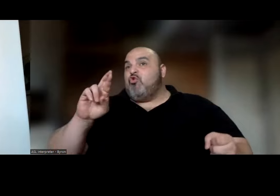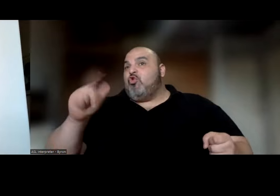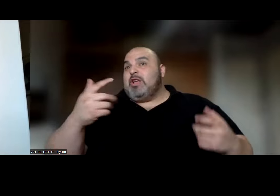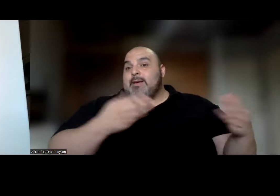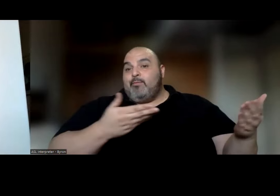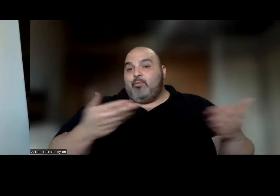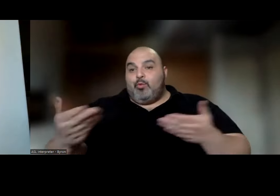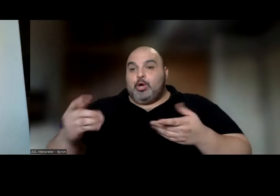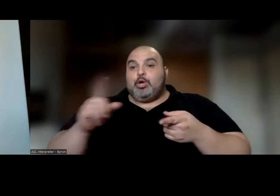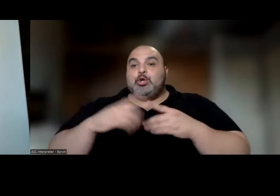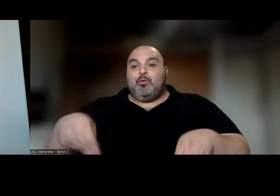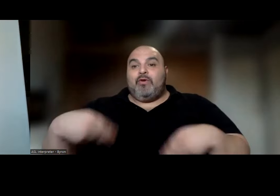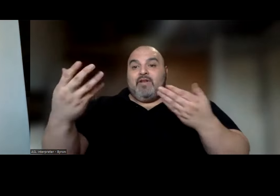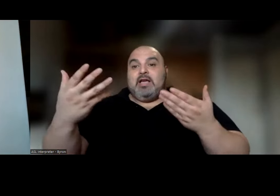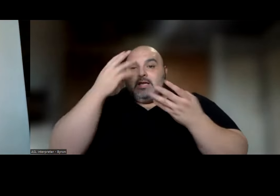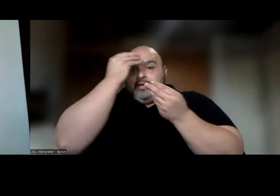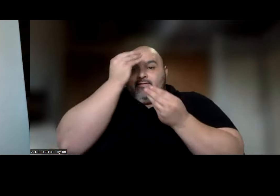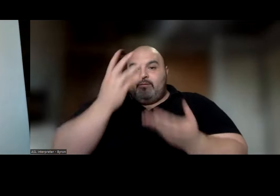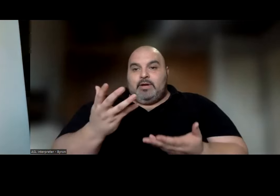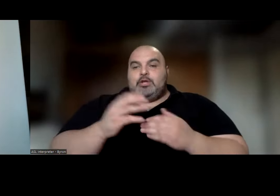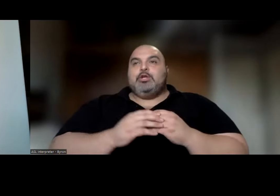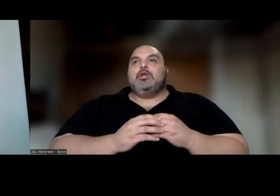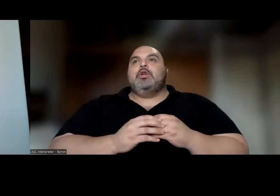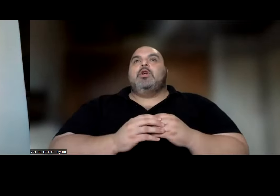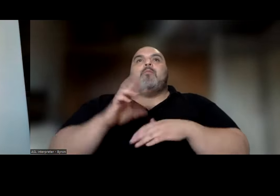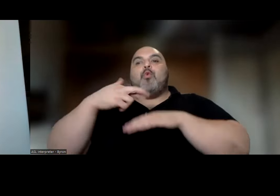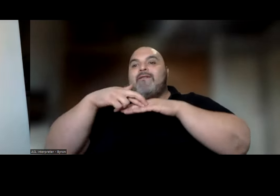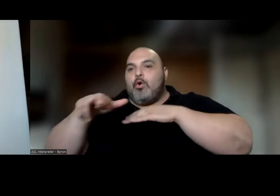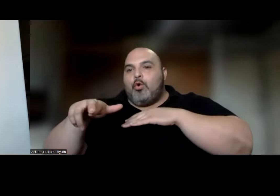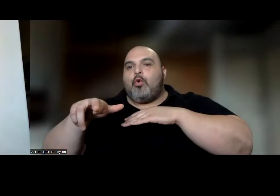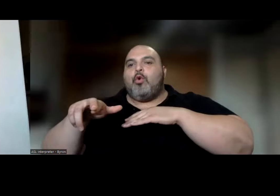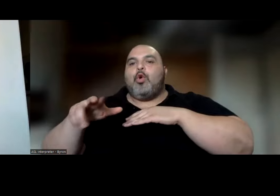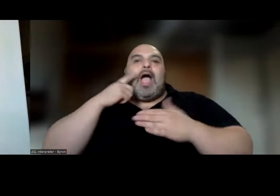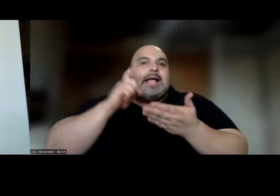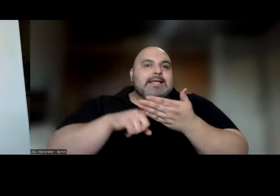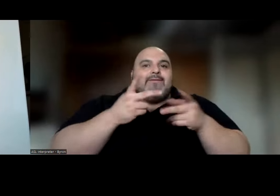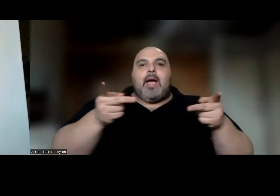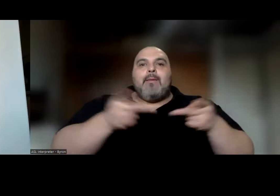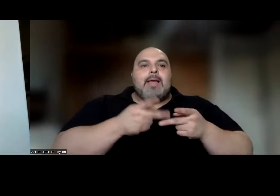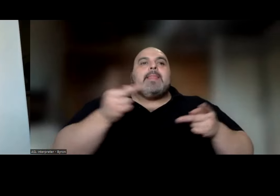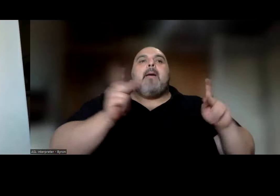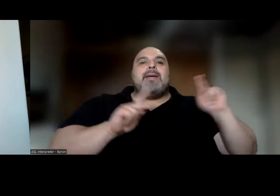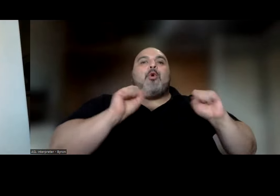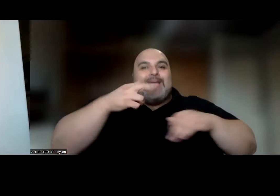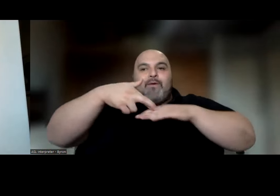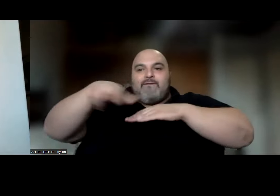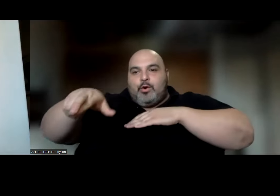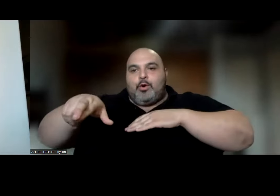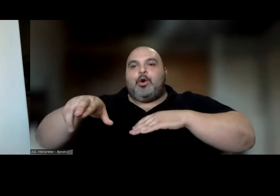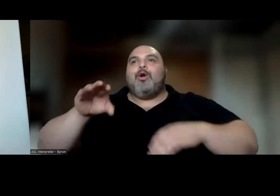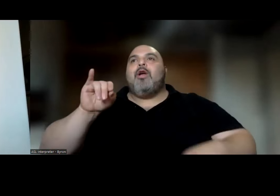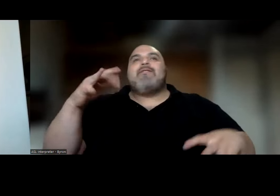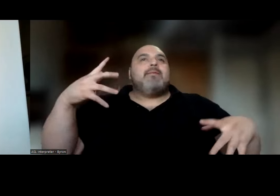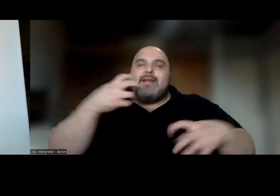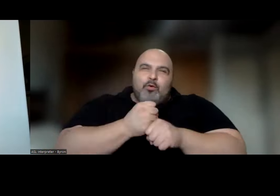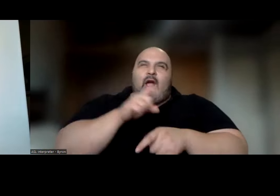bring to providing information, being a referral, identifying places that people can be referred. So if I'm summarizing